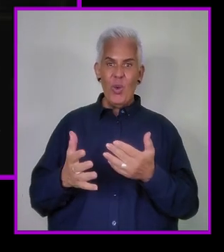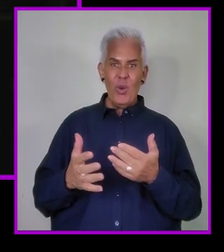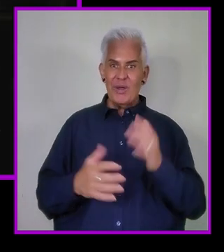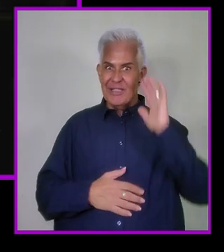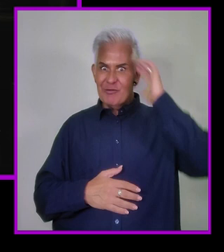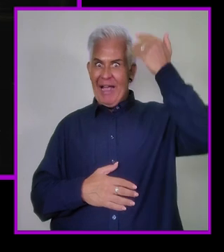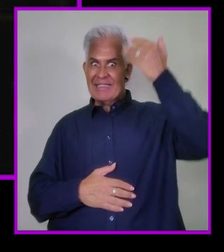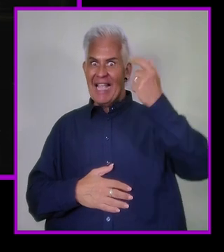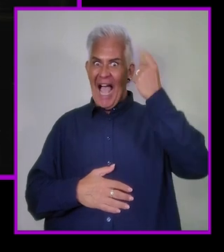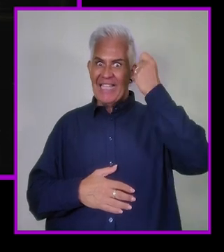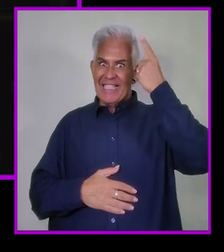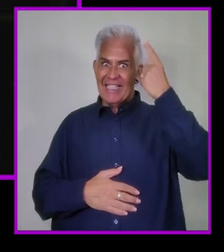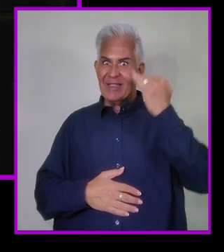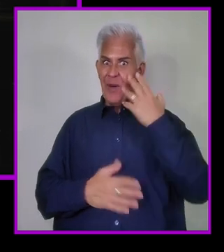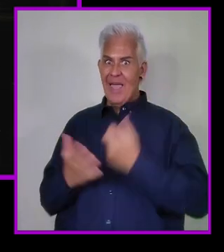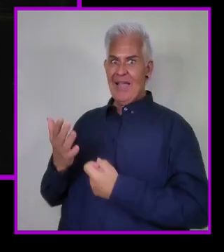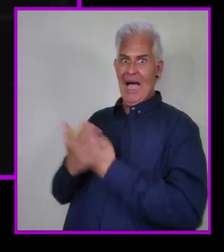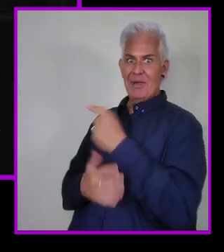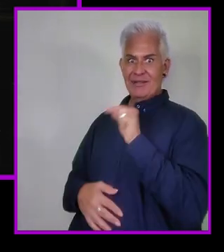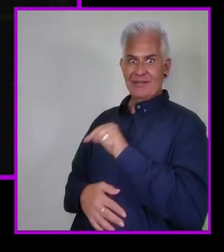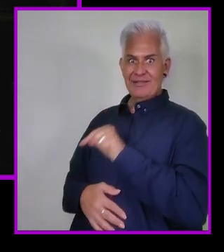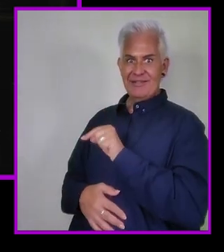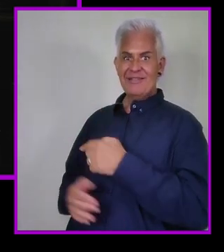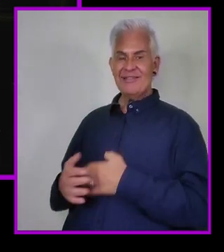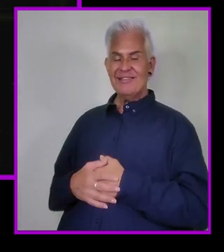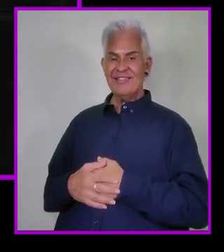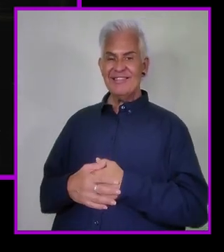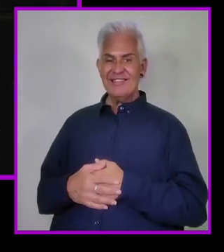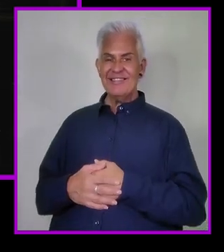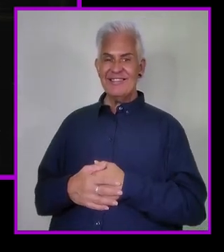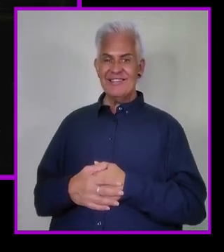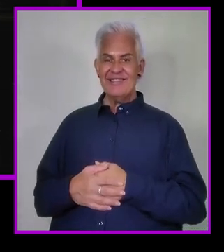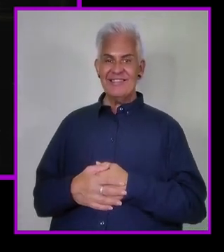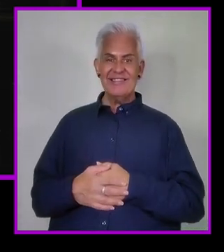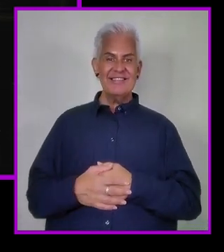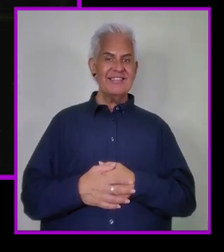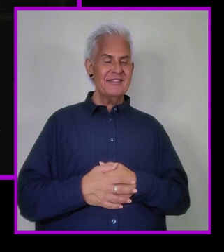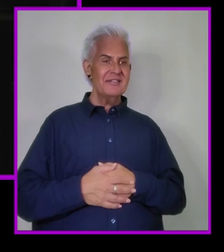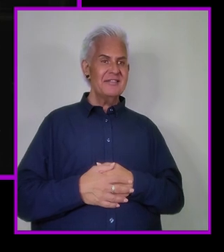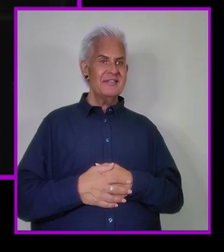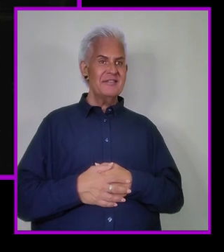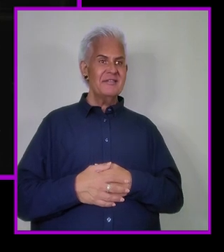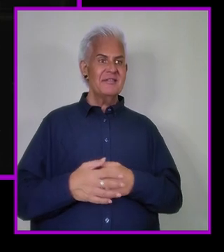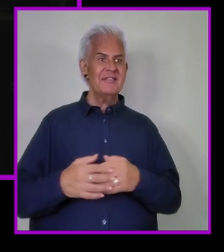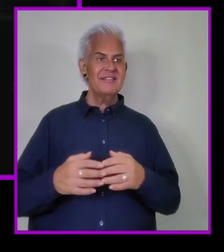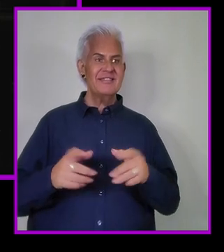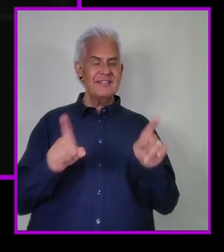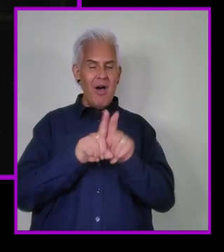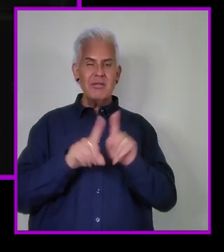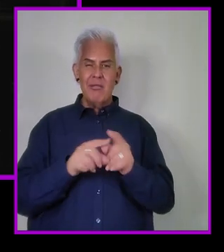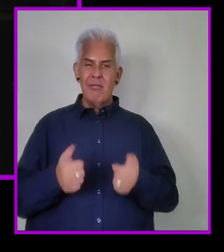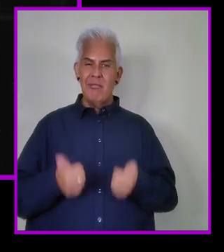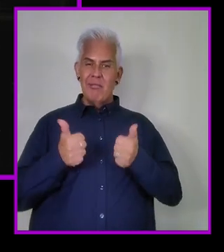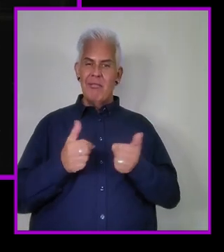crazy ideas when people have them, I think is absolutely. It's been great. And also, if I might add, it's been a great